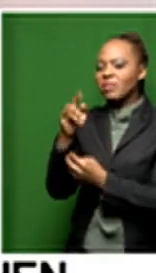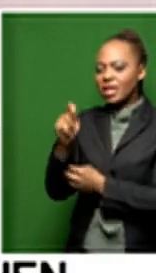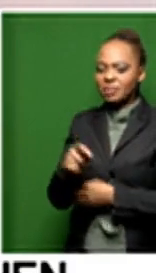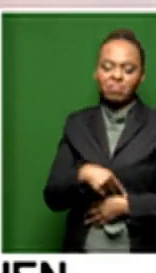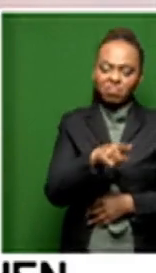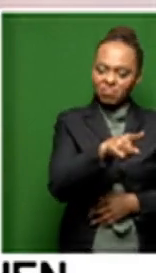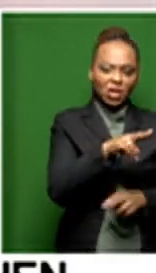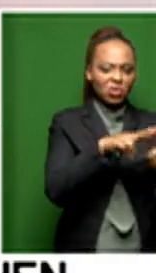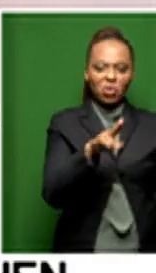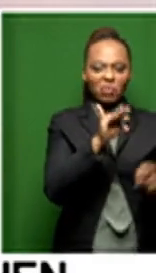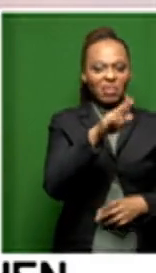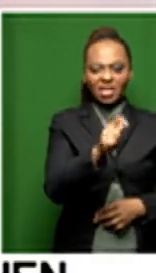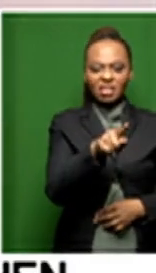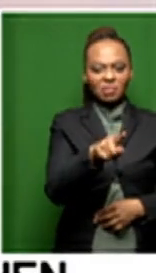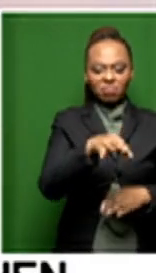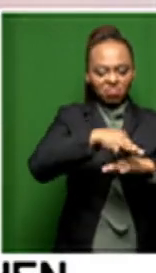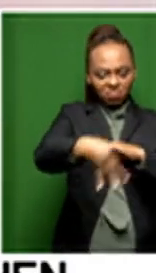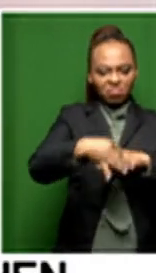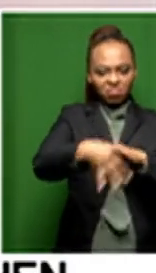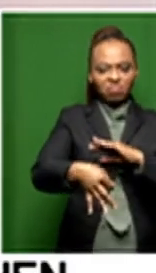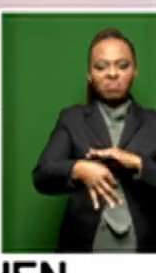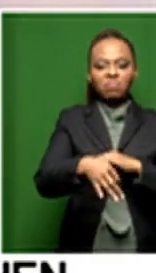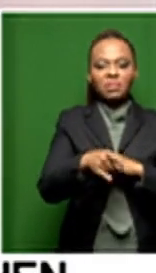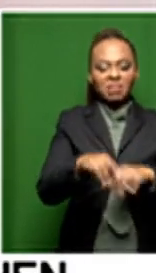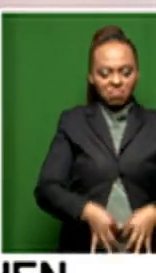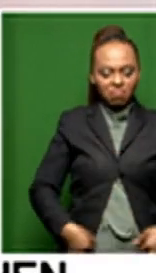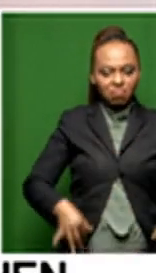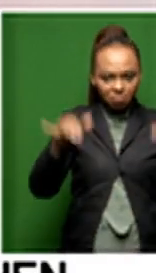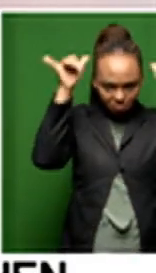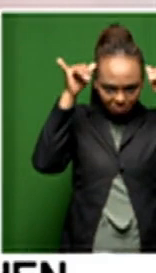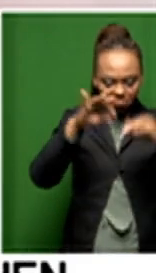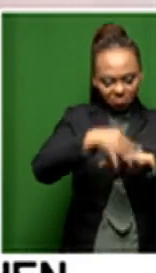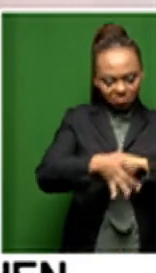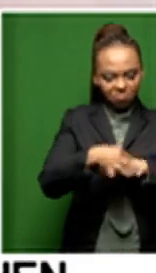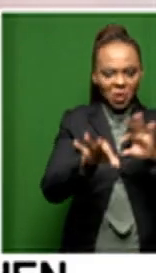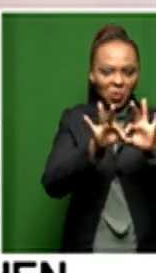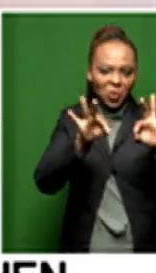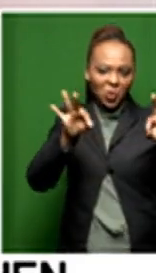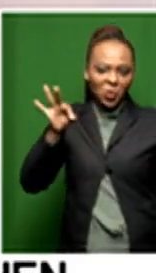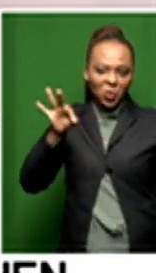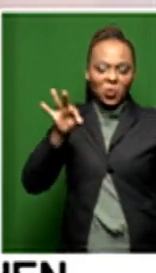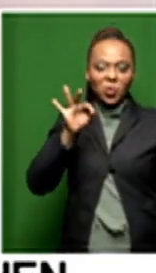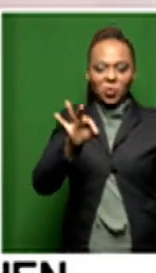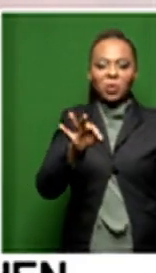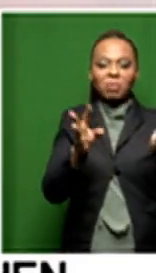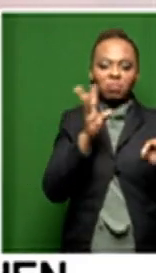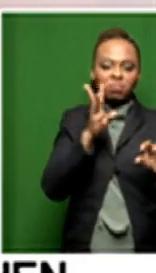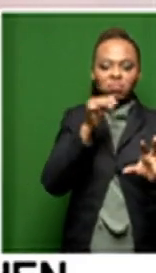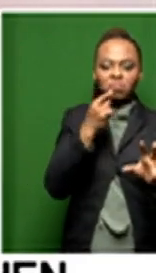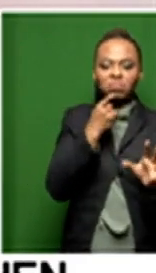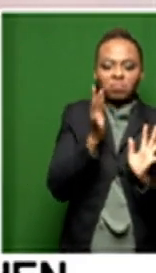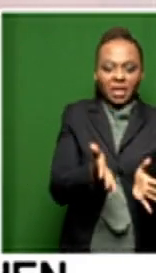okay. Yes, no fat. Okay, now Makhiba, do you still remember the moment you decided that you wanted to pursue cooking as a career? I mean, who